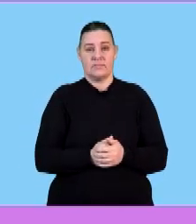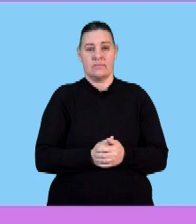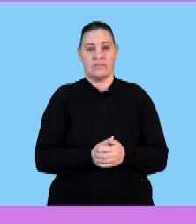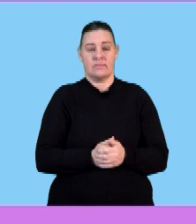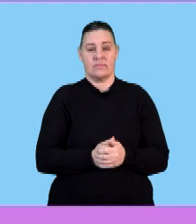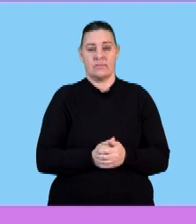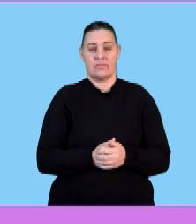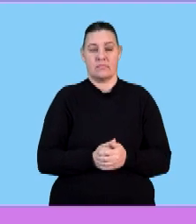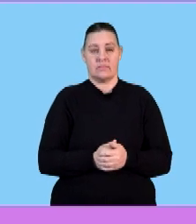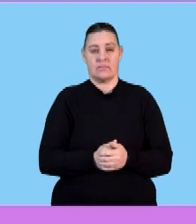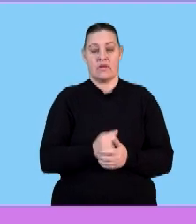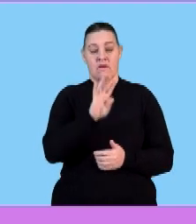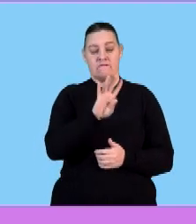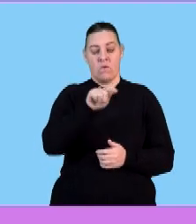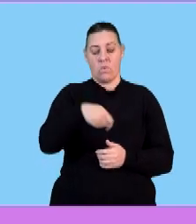we get